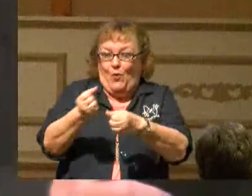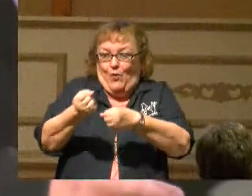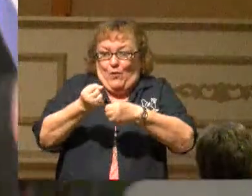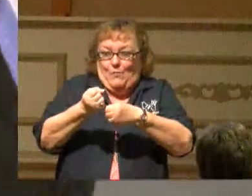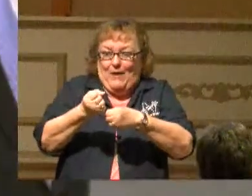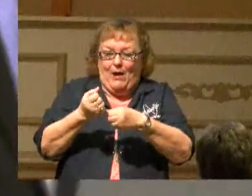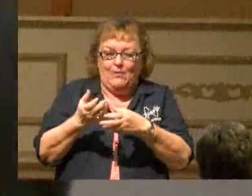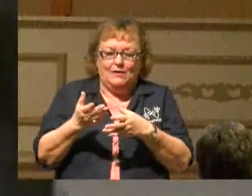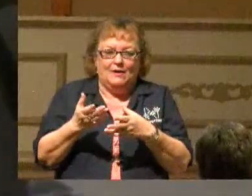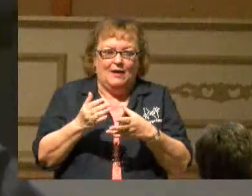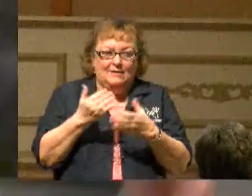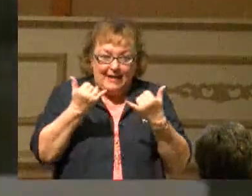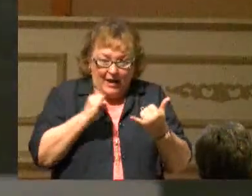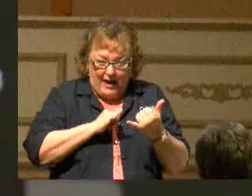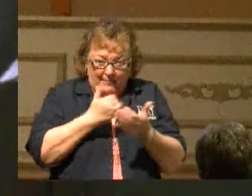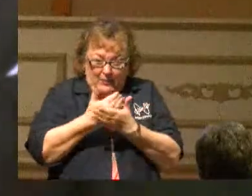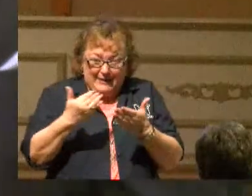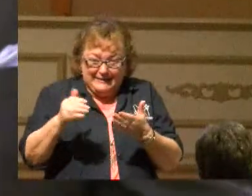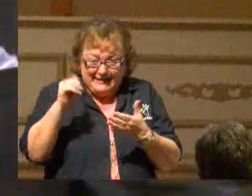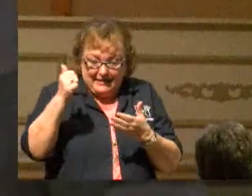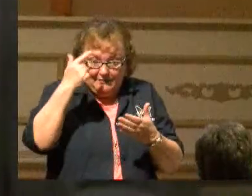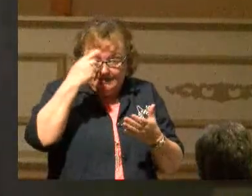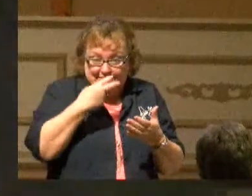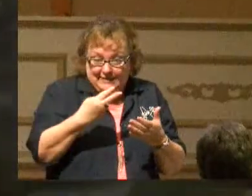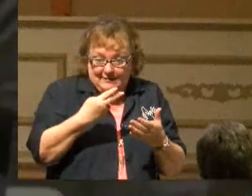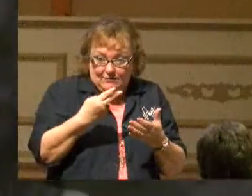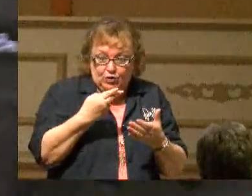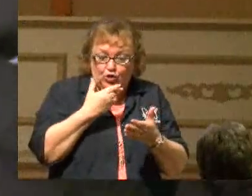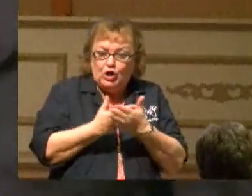Now that I bought ten of them, I'm going to see if they're any good.